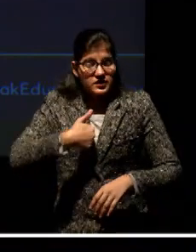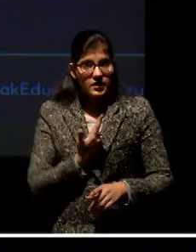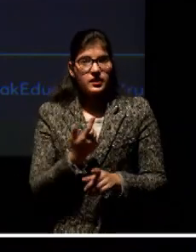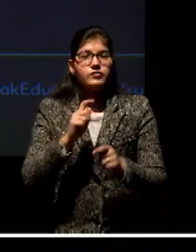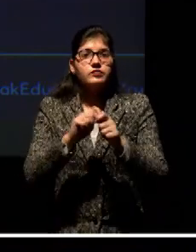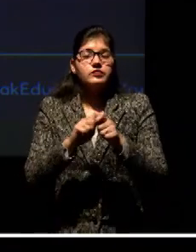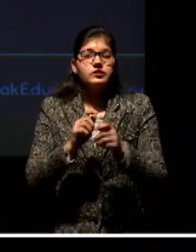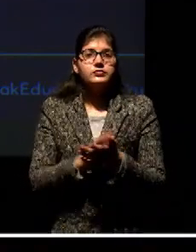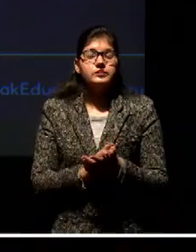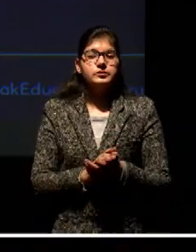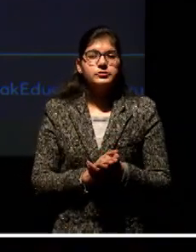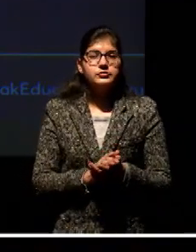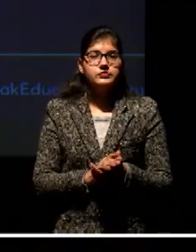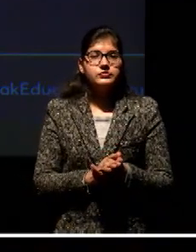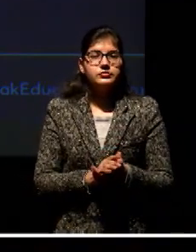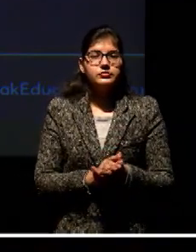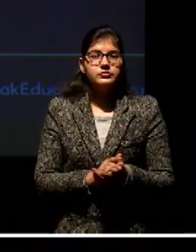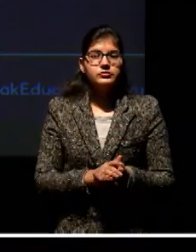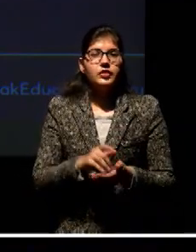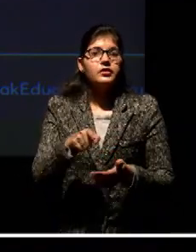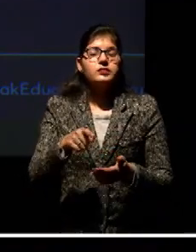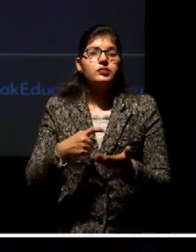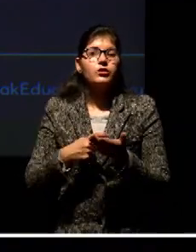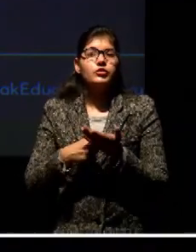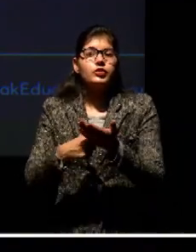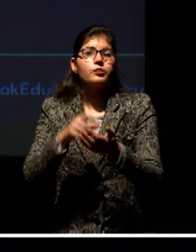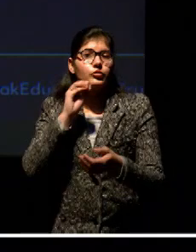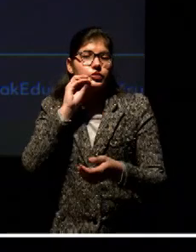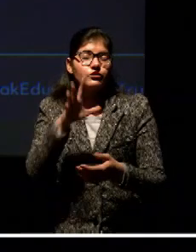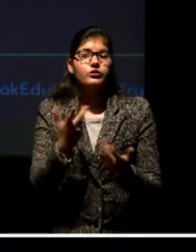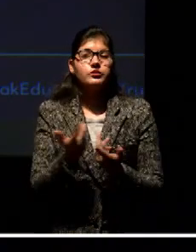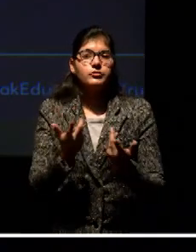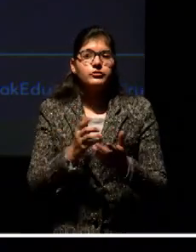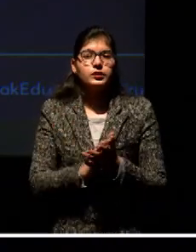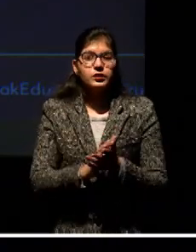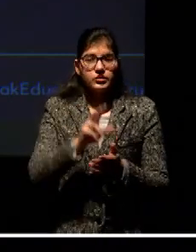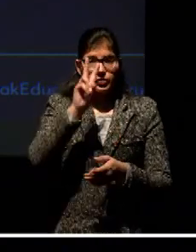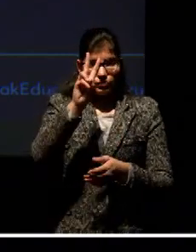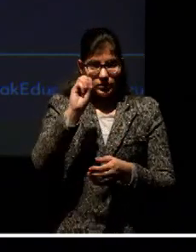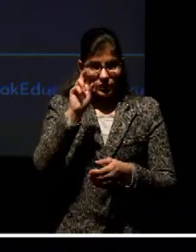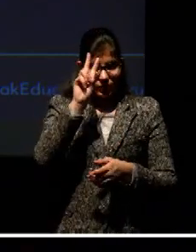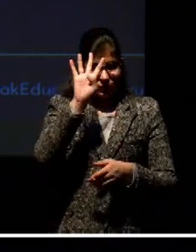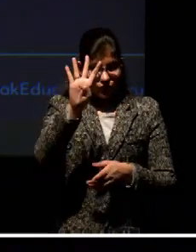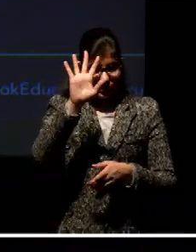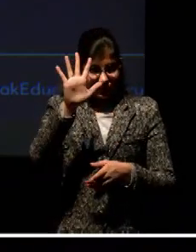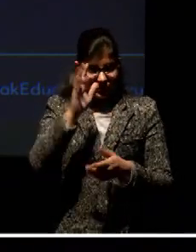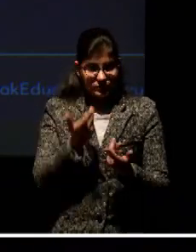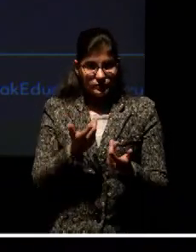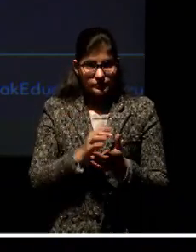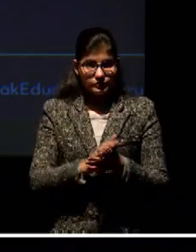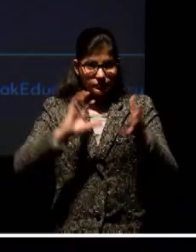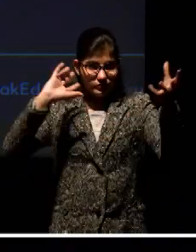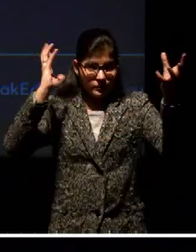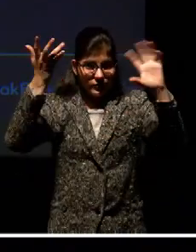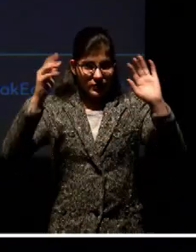technology. From here, and as per the reports of Goldman Sachs, by 2045, the manner in which the world